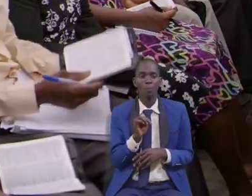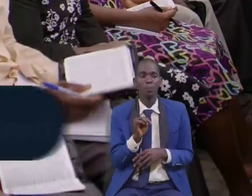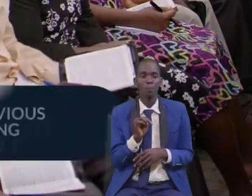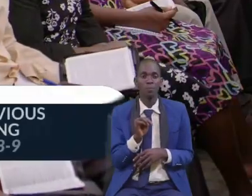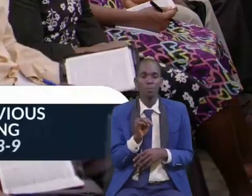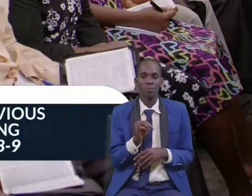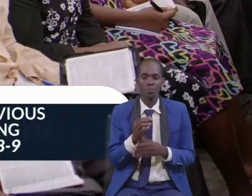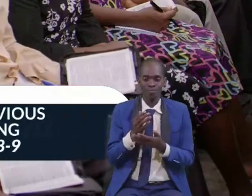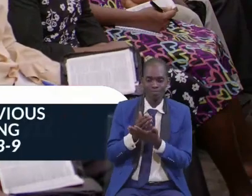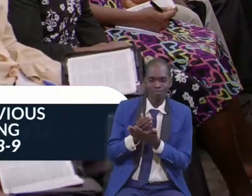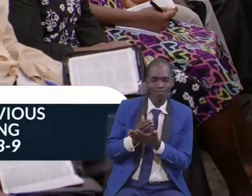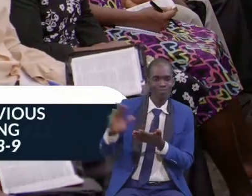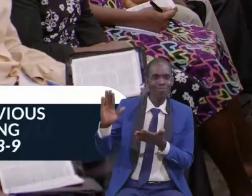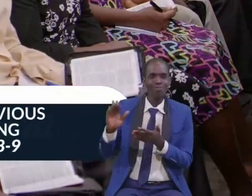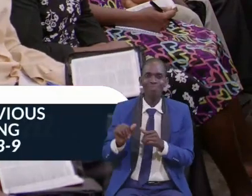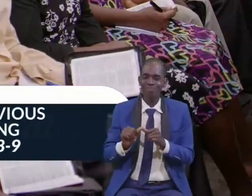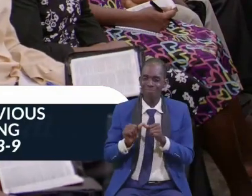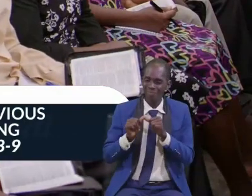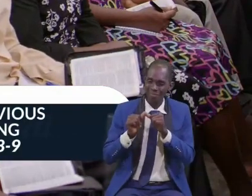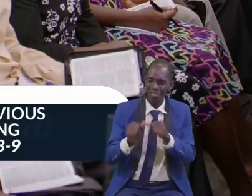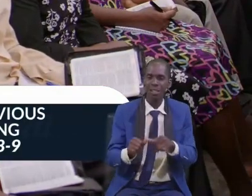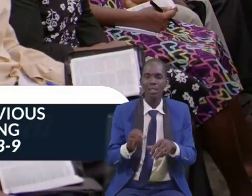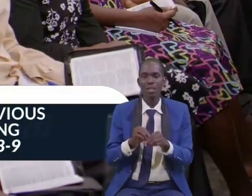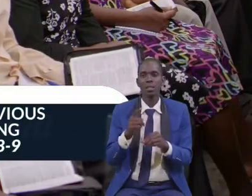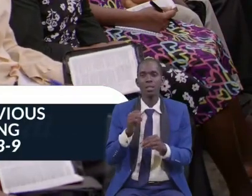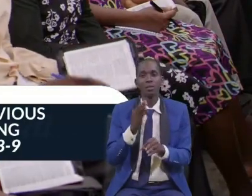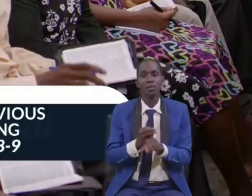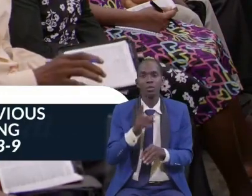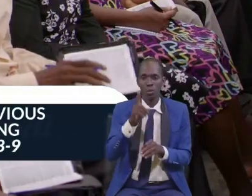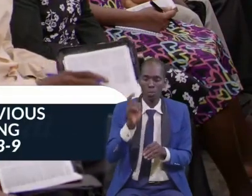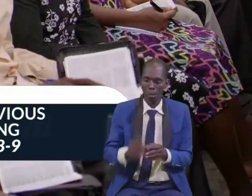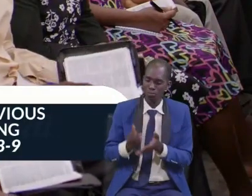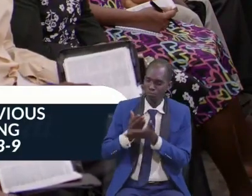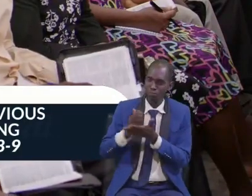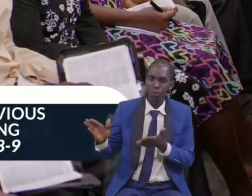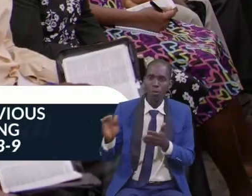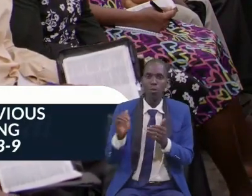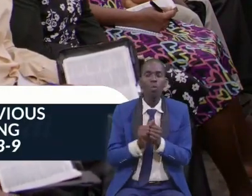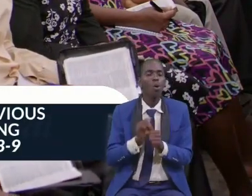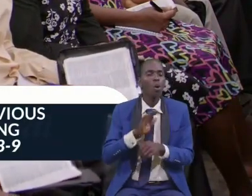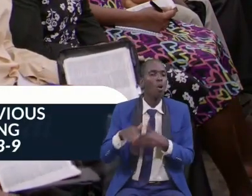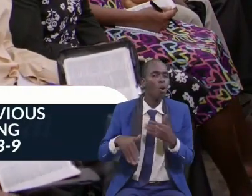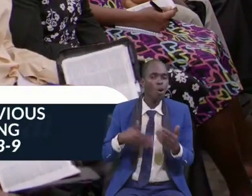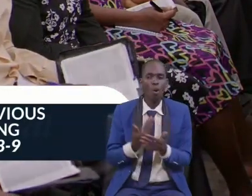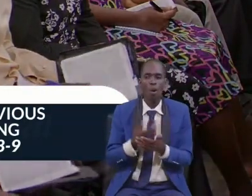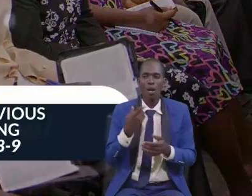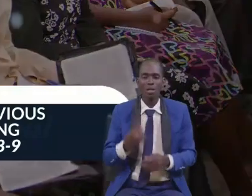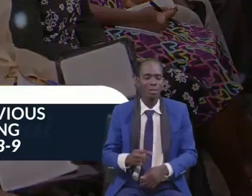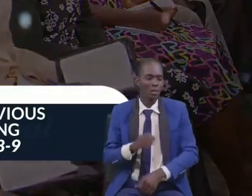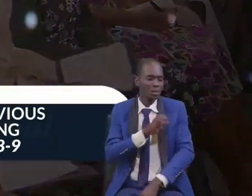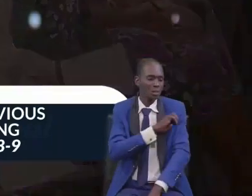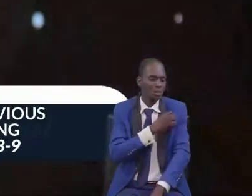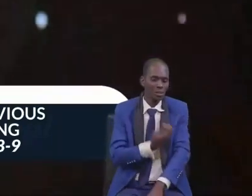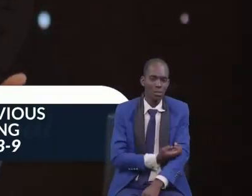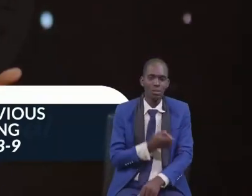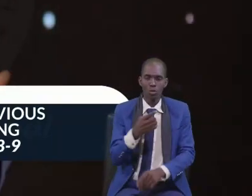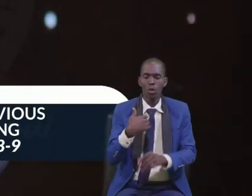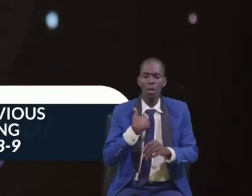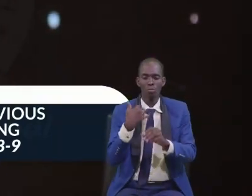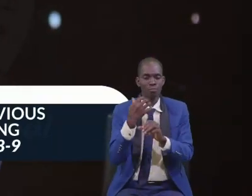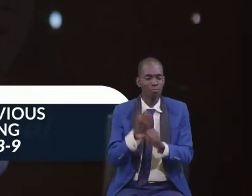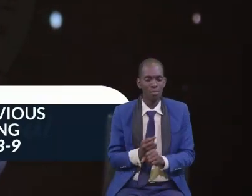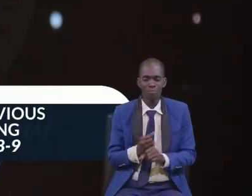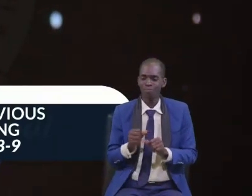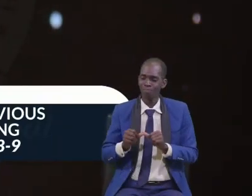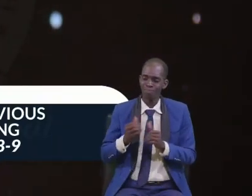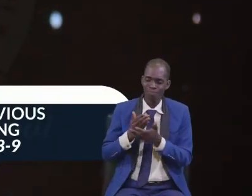resist steadfast in the faith. You resist with all the energy you've got. You resist